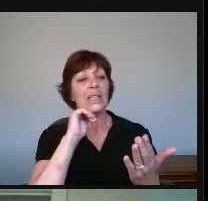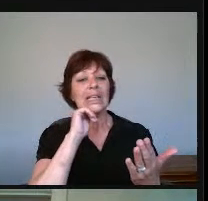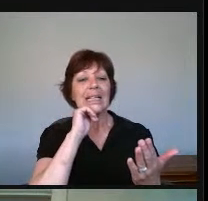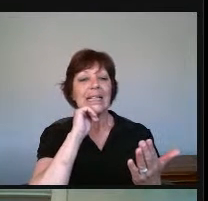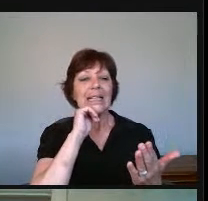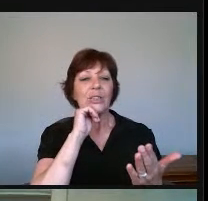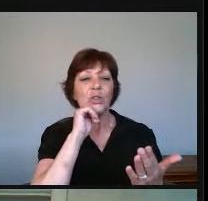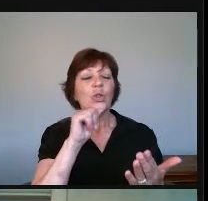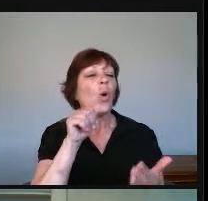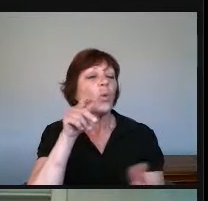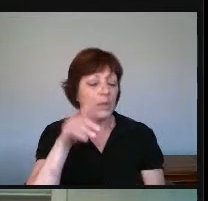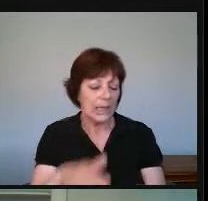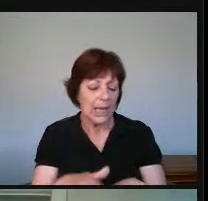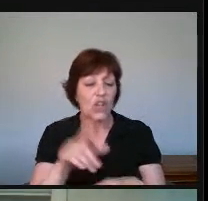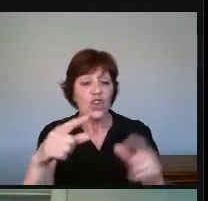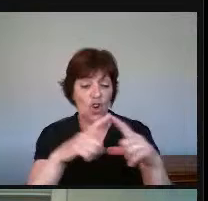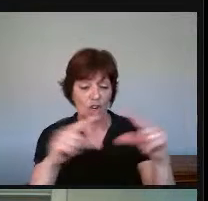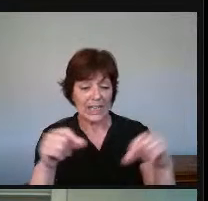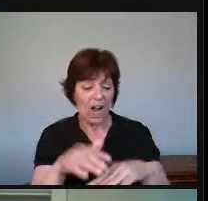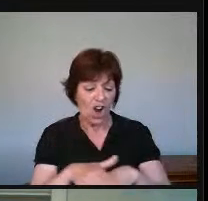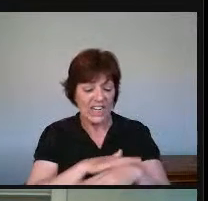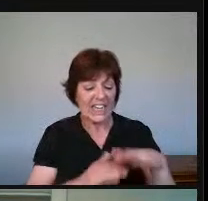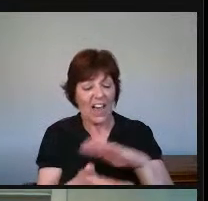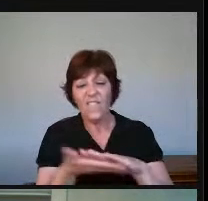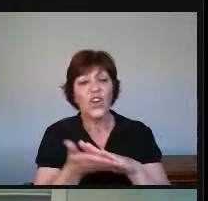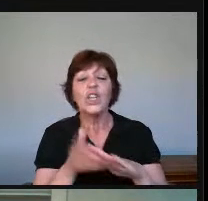your card because you may need it next year.